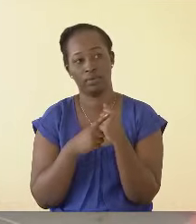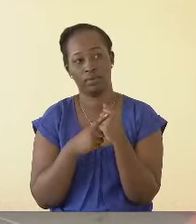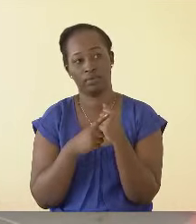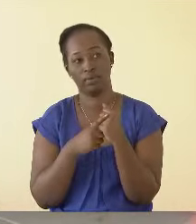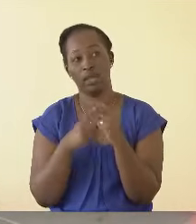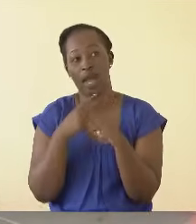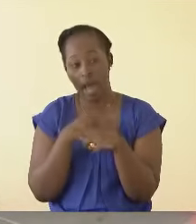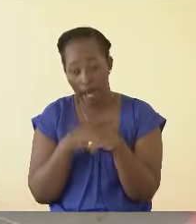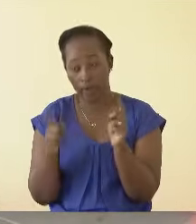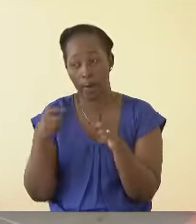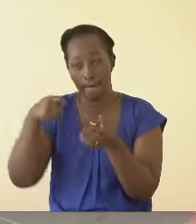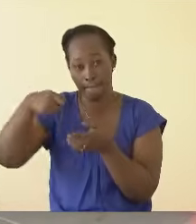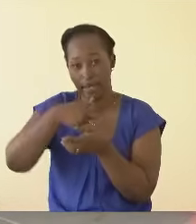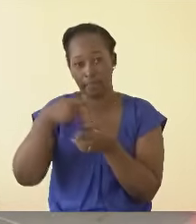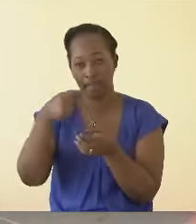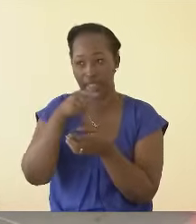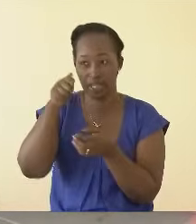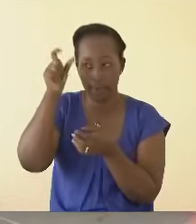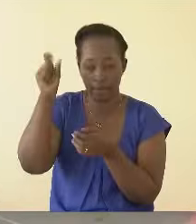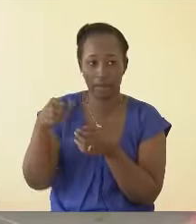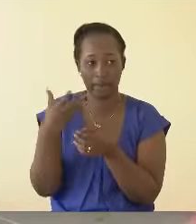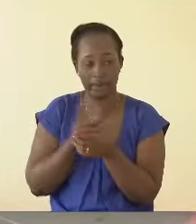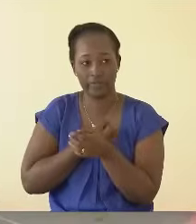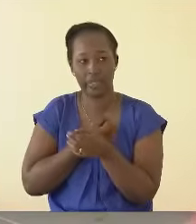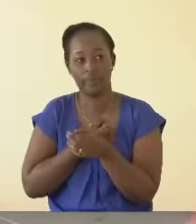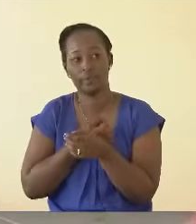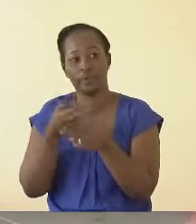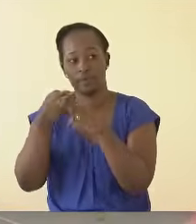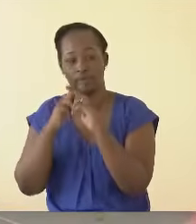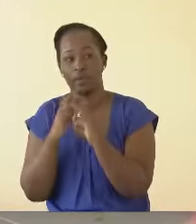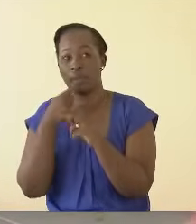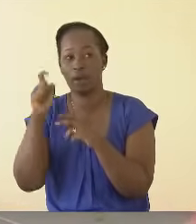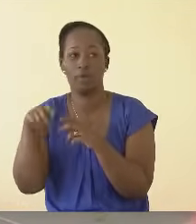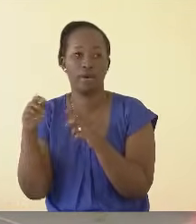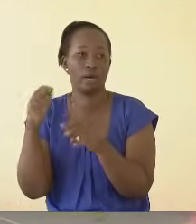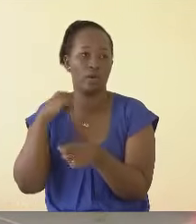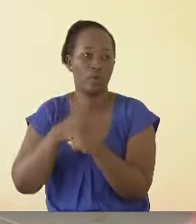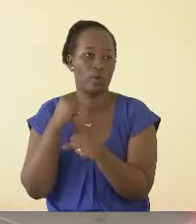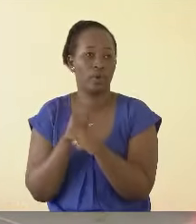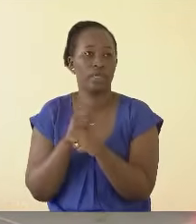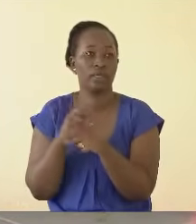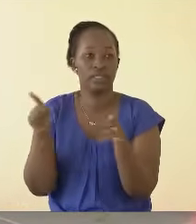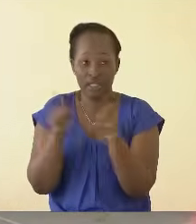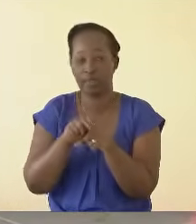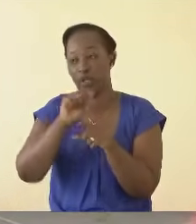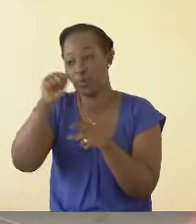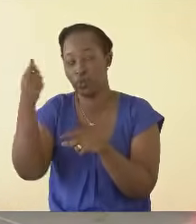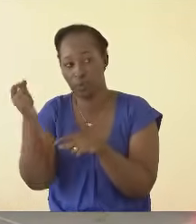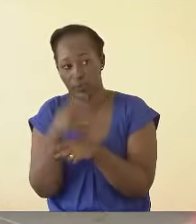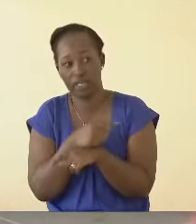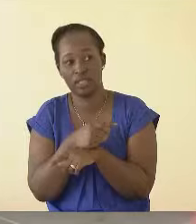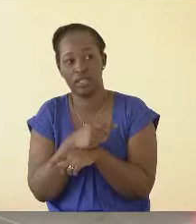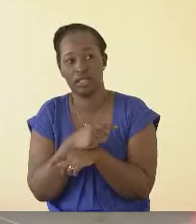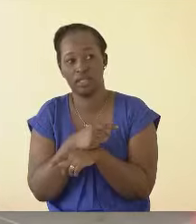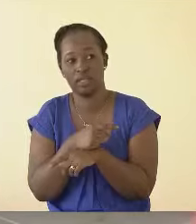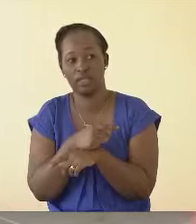the payment for those goods sold on credit in June was supposed to be made or to be received in the next month, which would be July. So that